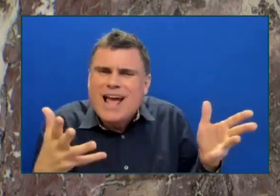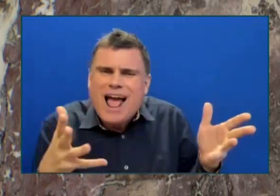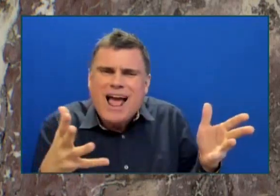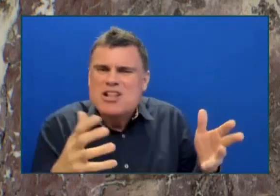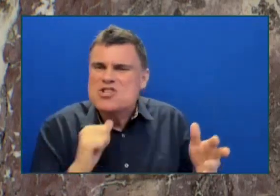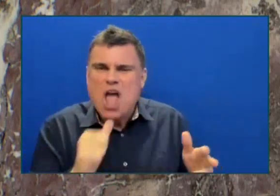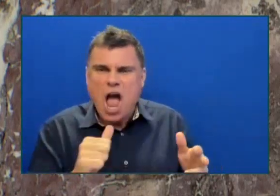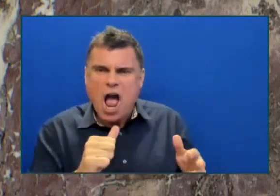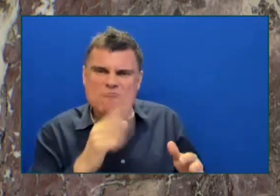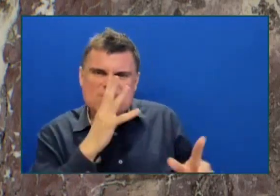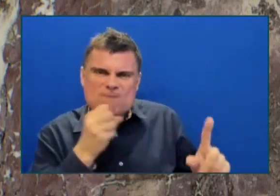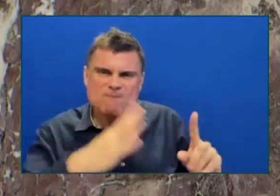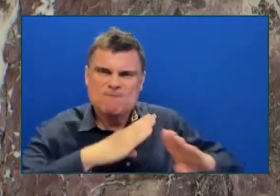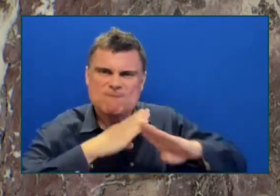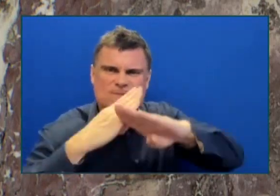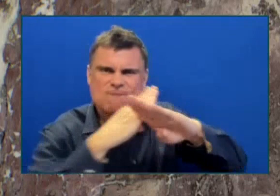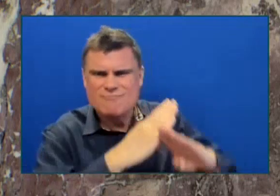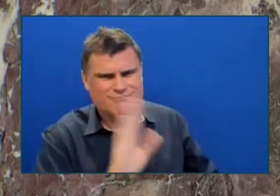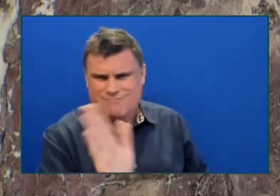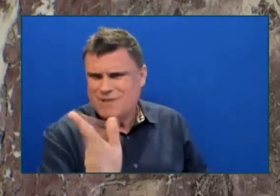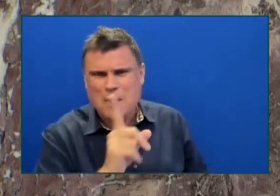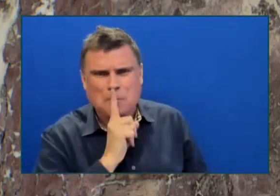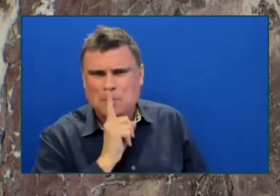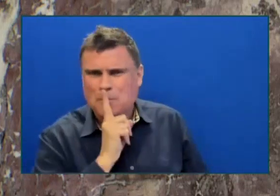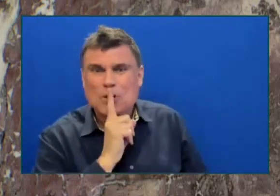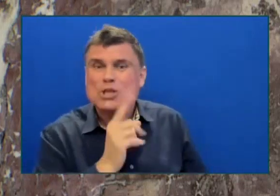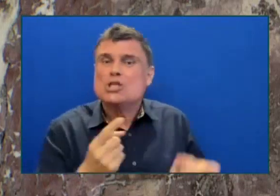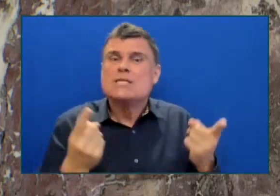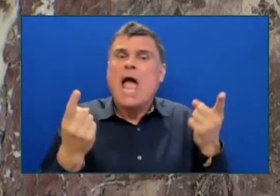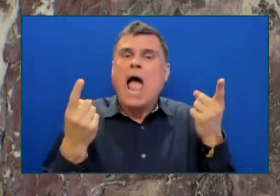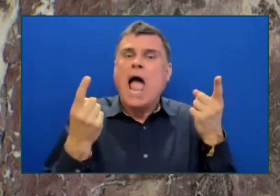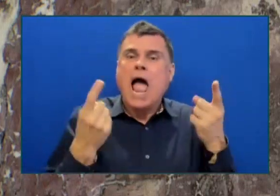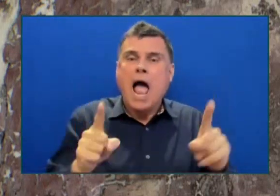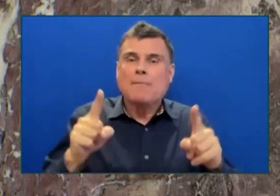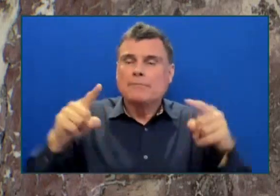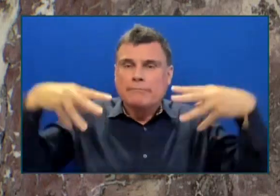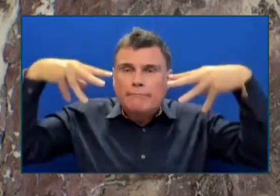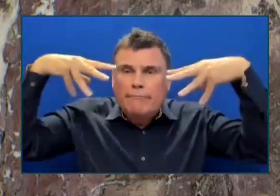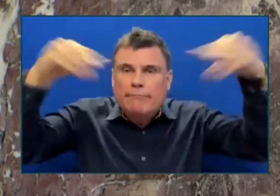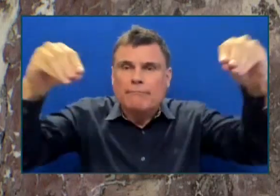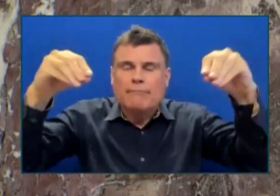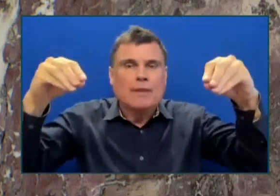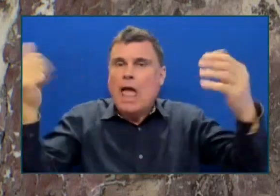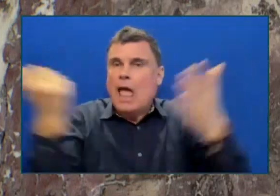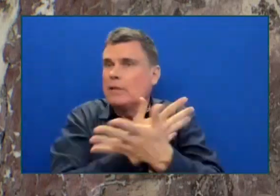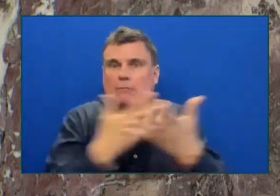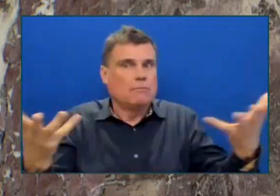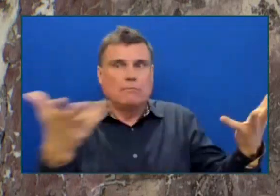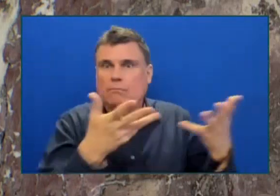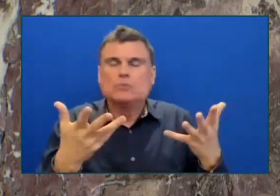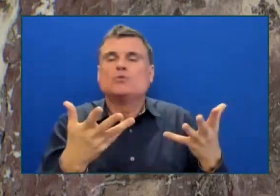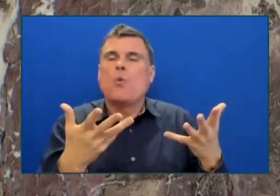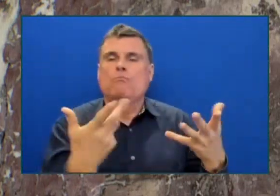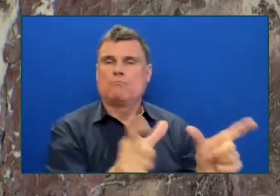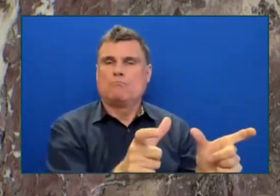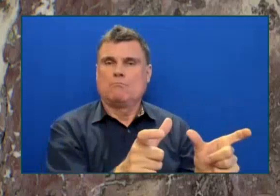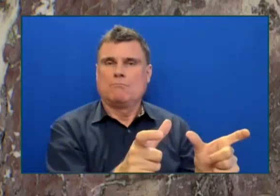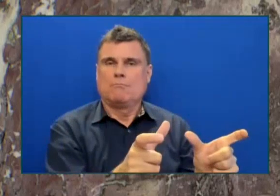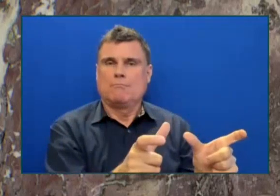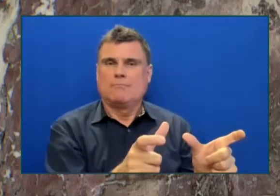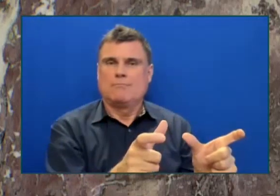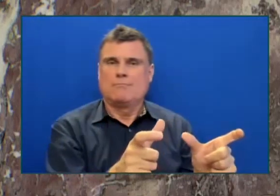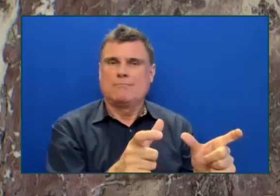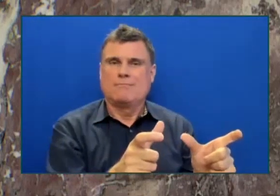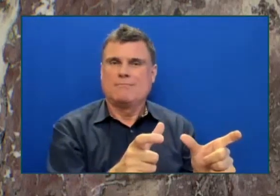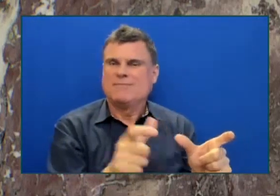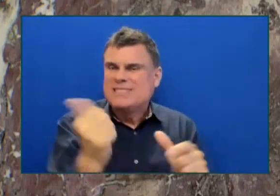place. I expect police to follow them, and when they don't, there are complaint processes that are in place, statute-driven, that are able to deal with them.